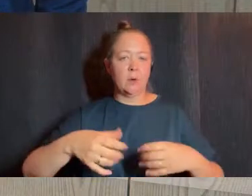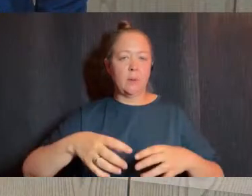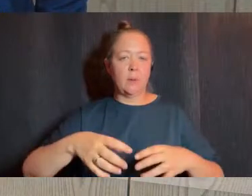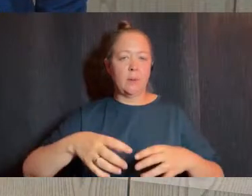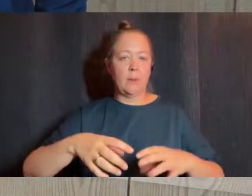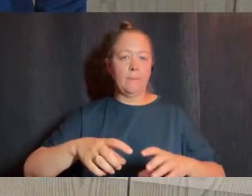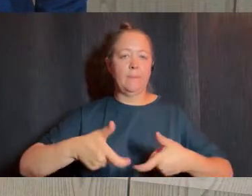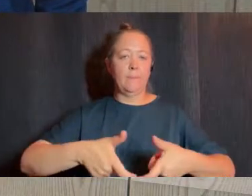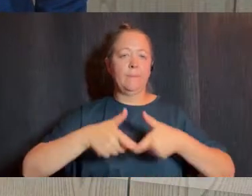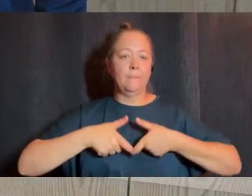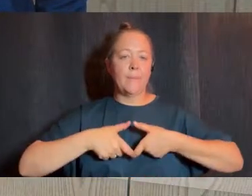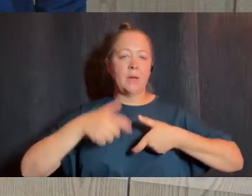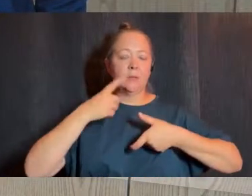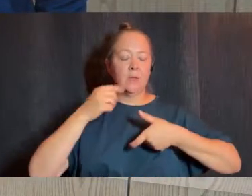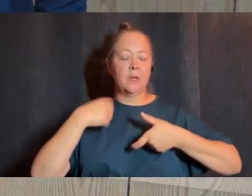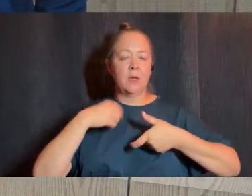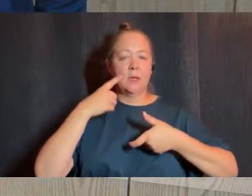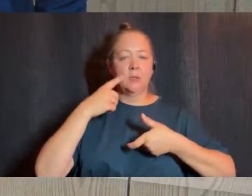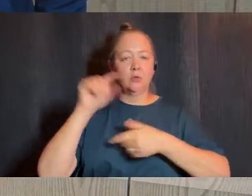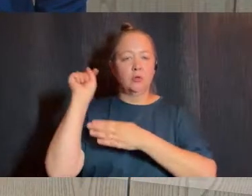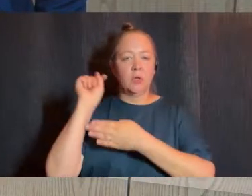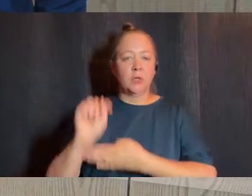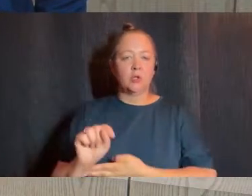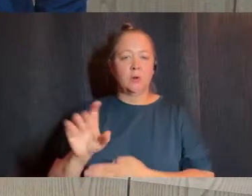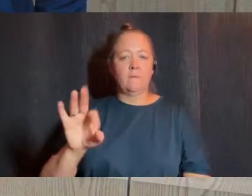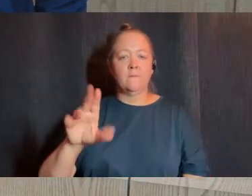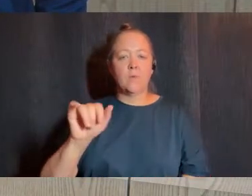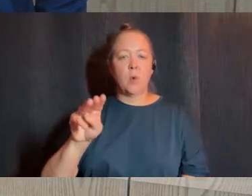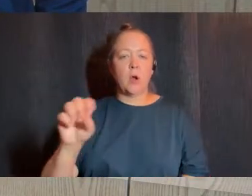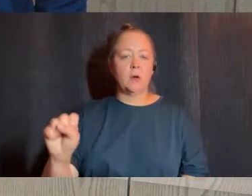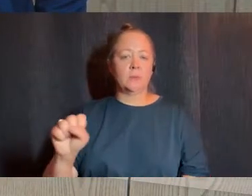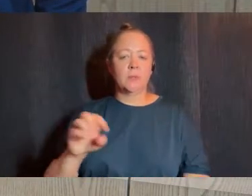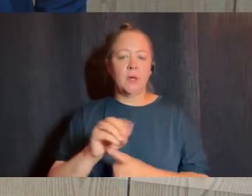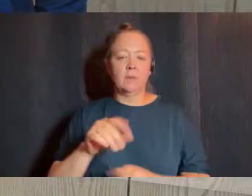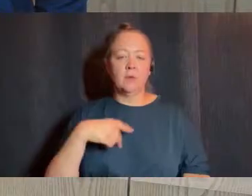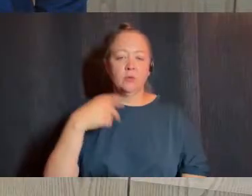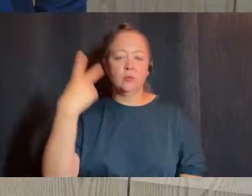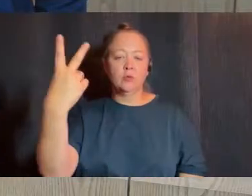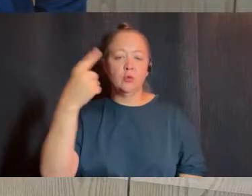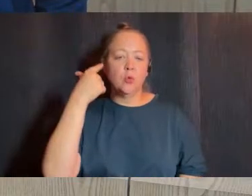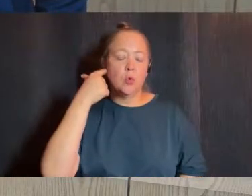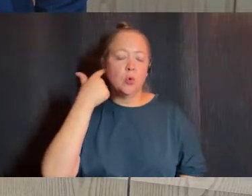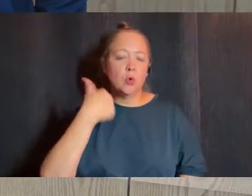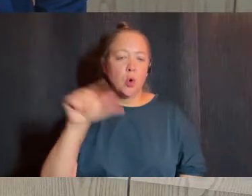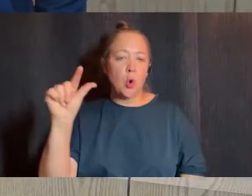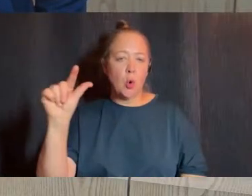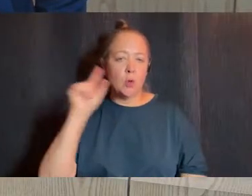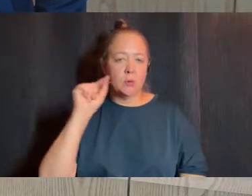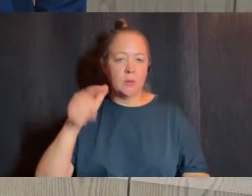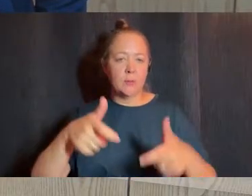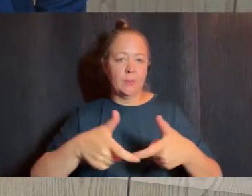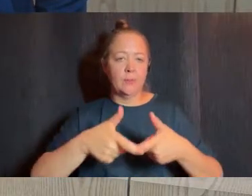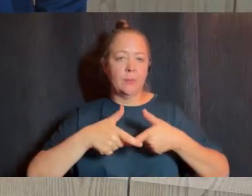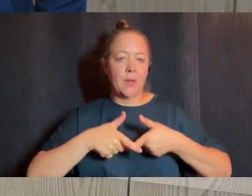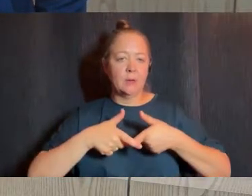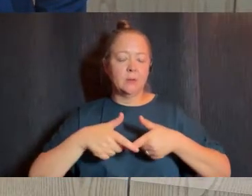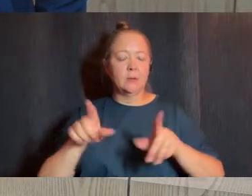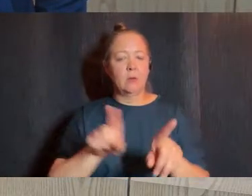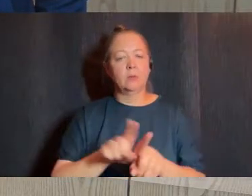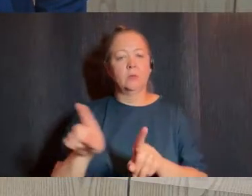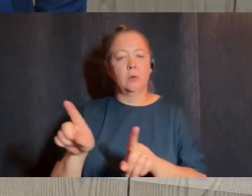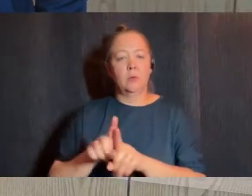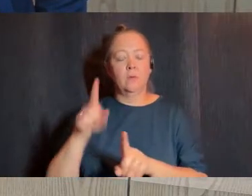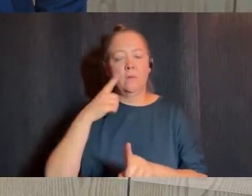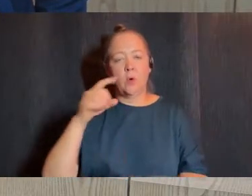sparring. So we are truly happy. If you see him in the community, please give him a shout out, because the hard work and dedication of doing that.